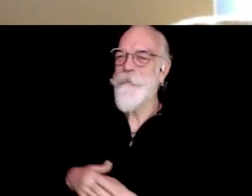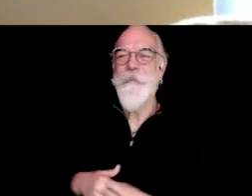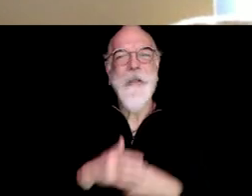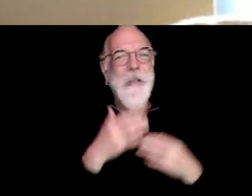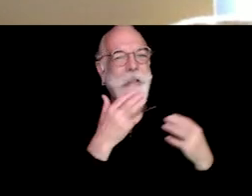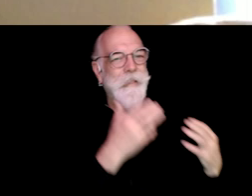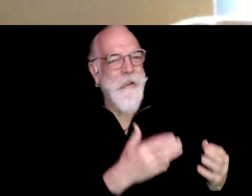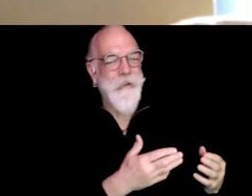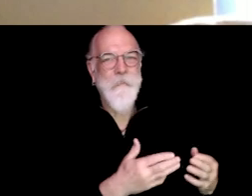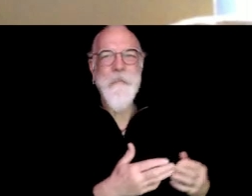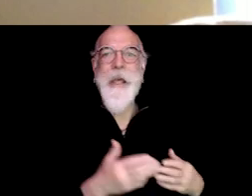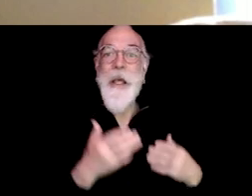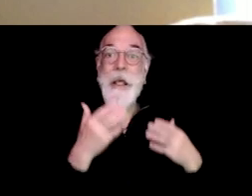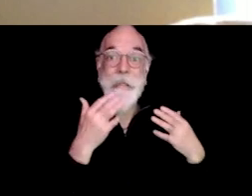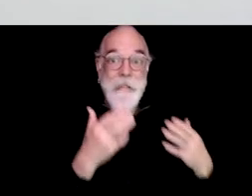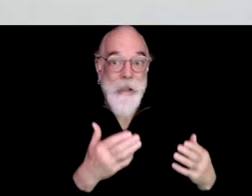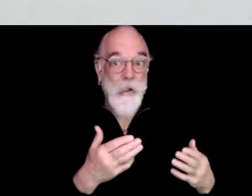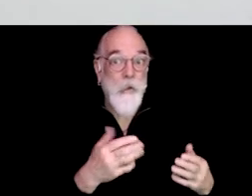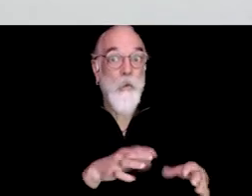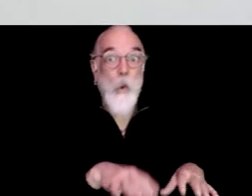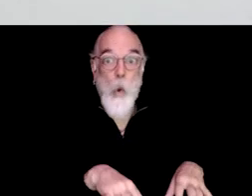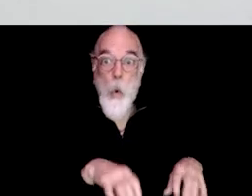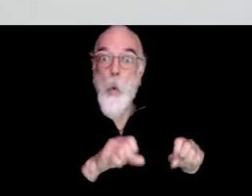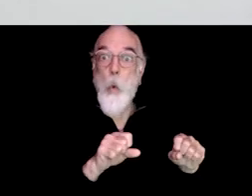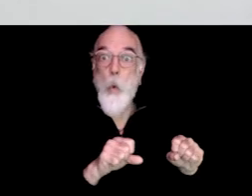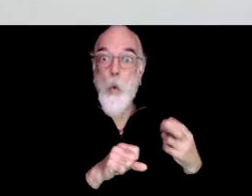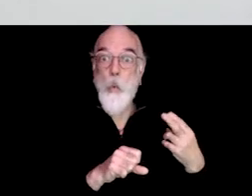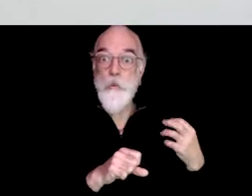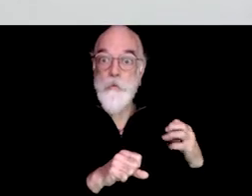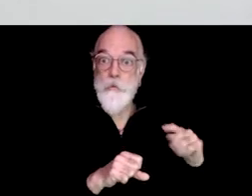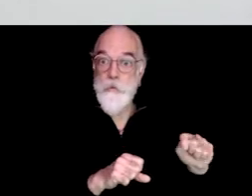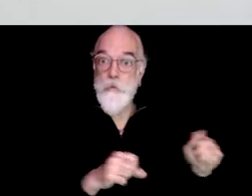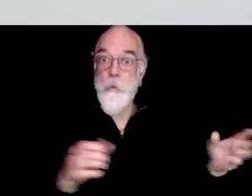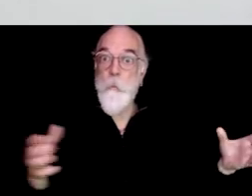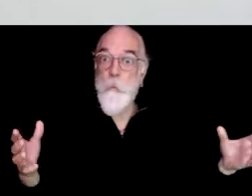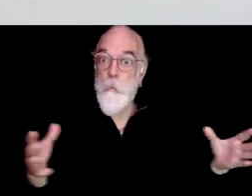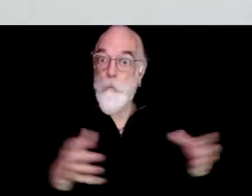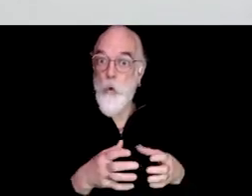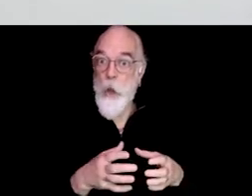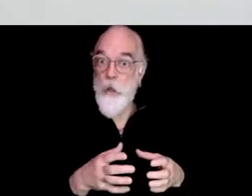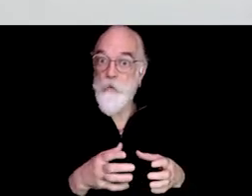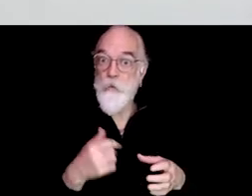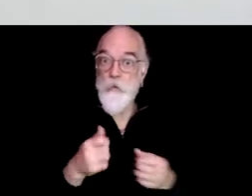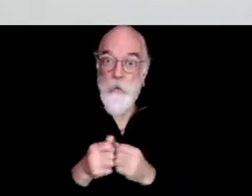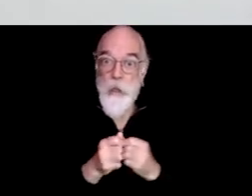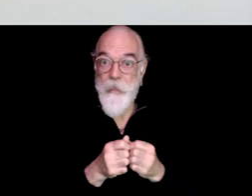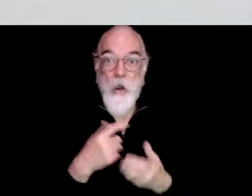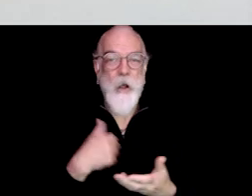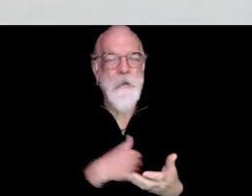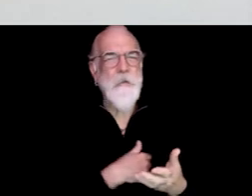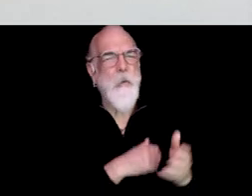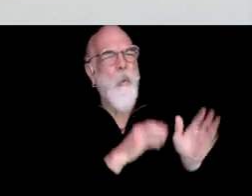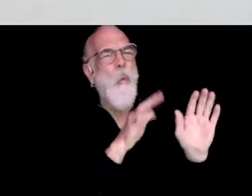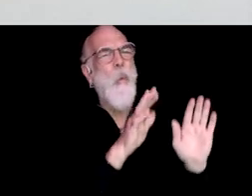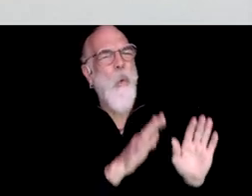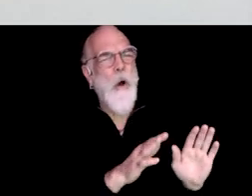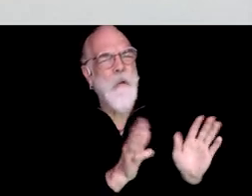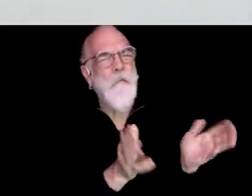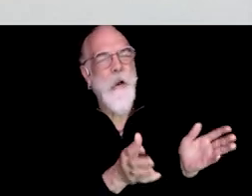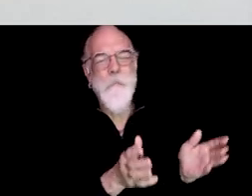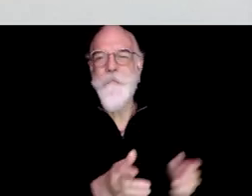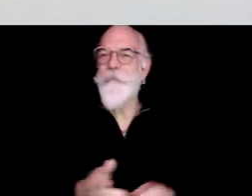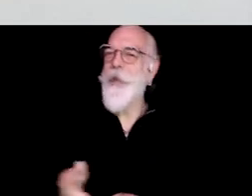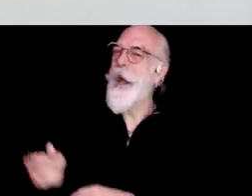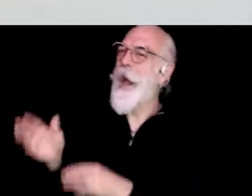Thank you. Thank you. And thank you for the hosts who brought us together today also. This has just been a really